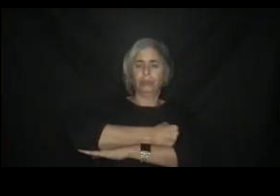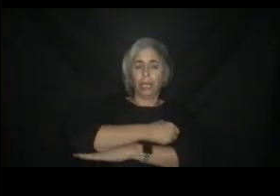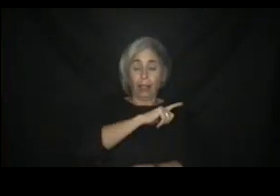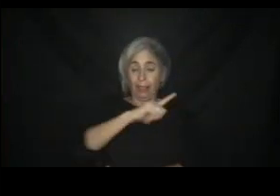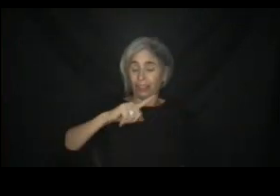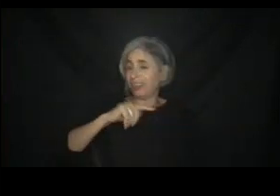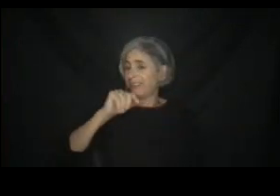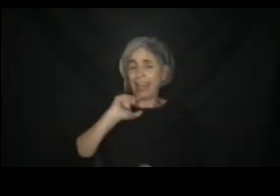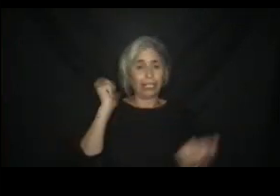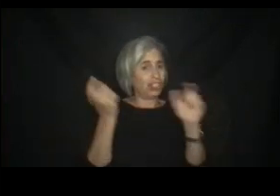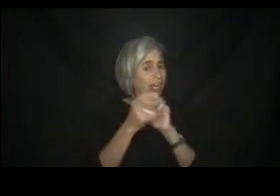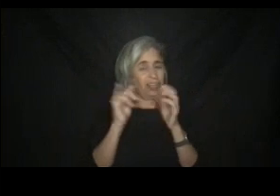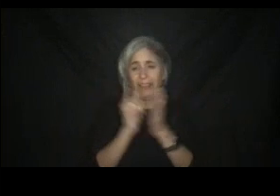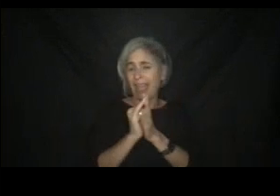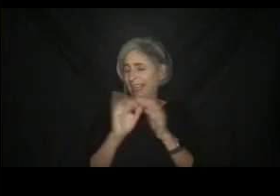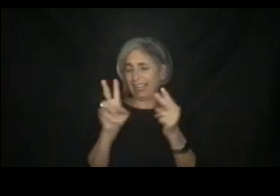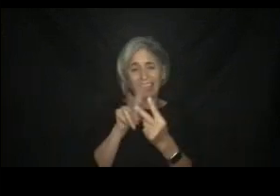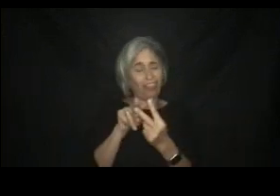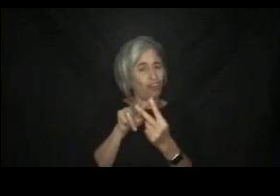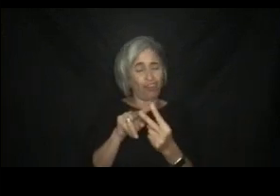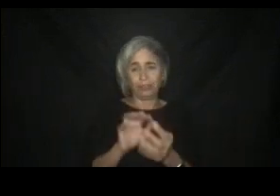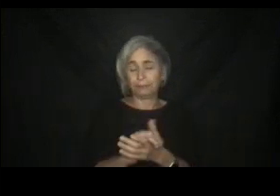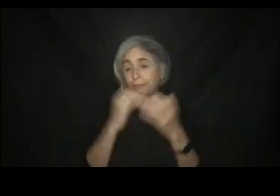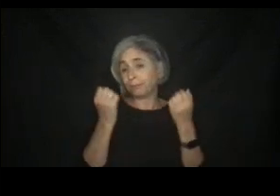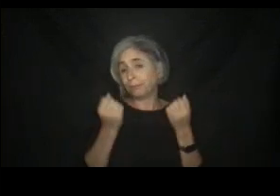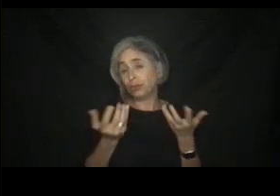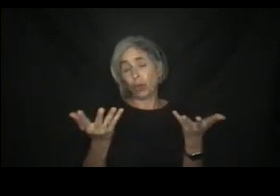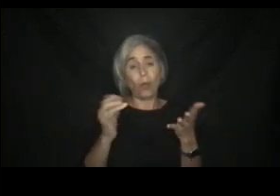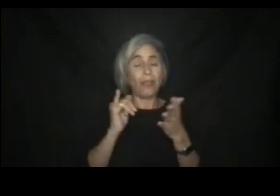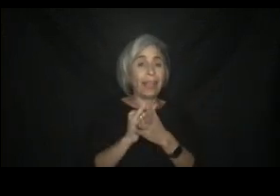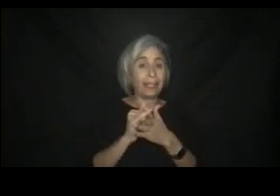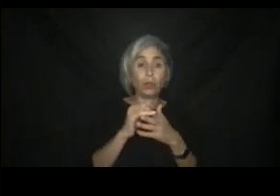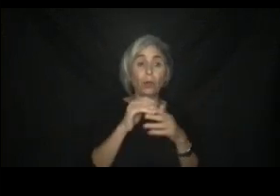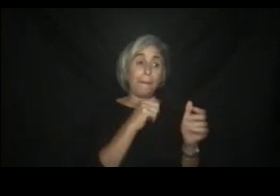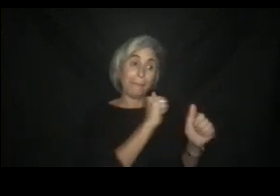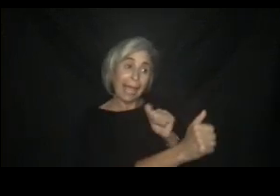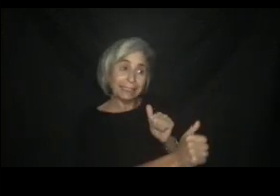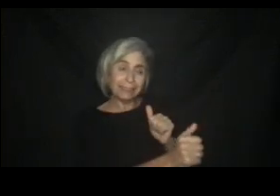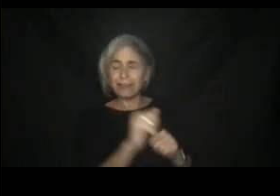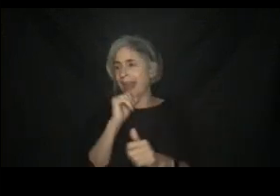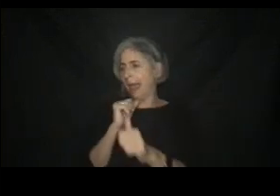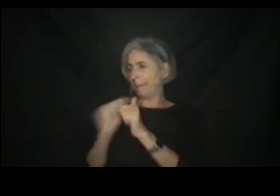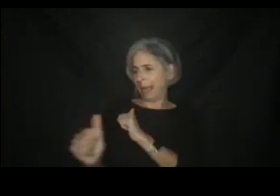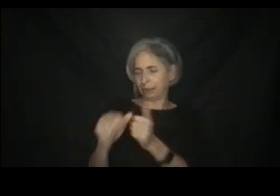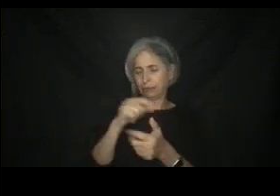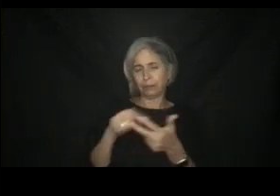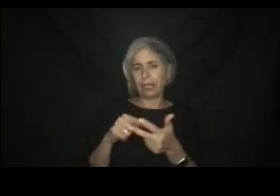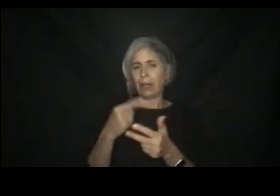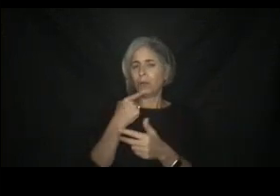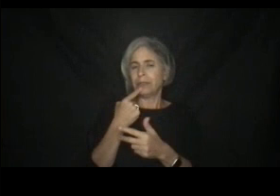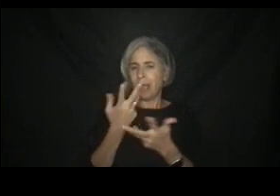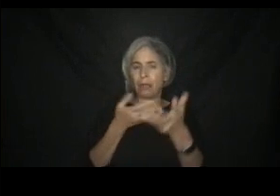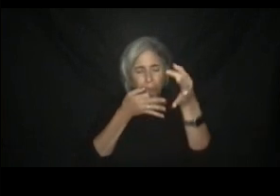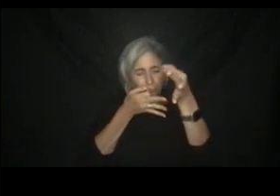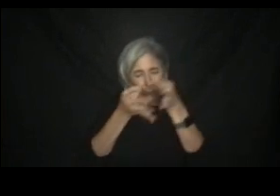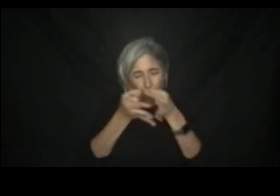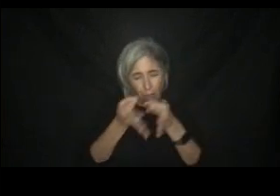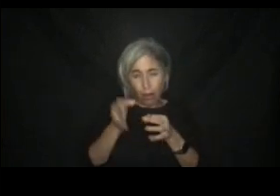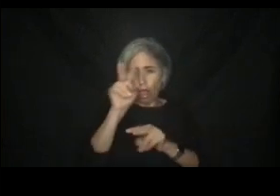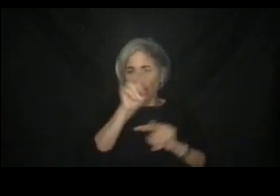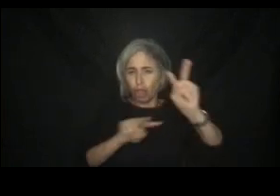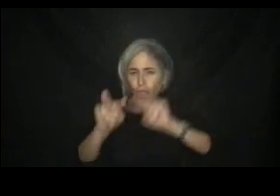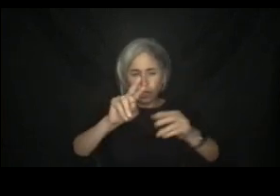regarding mandatory business inspections. So that's what did pass and what didn't pass. Again, I would say dive into the details, look at the